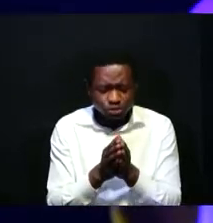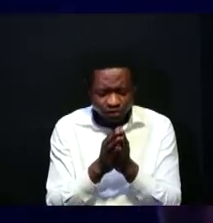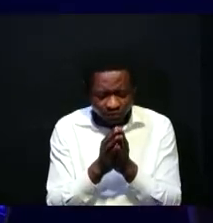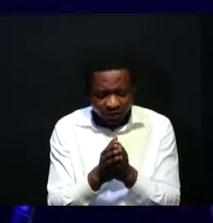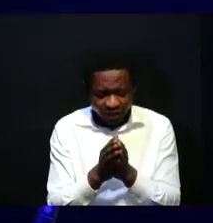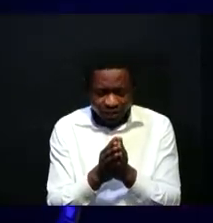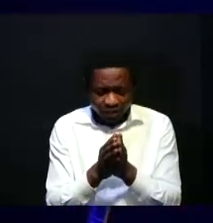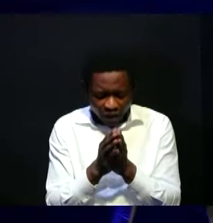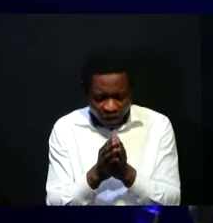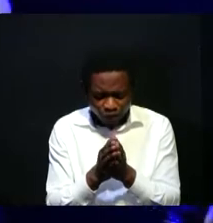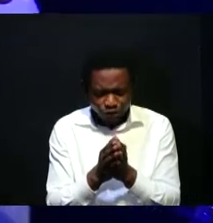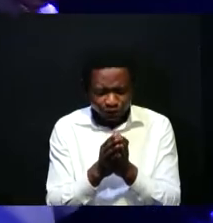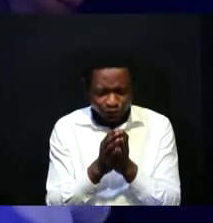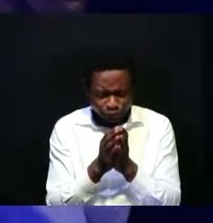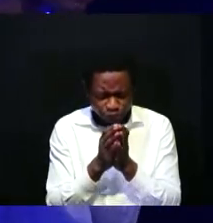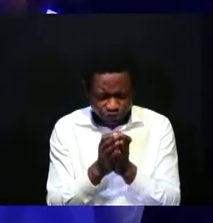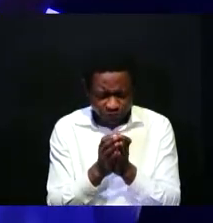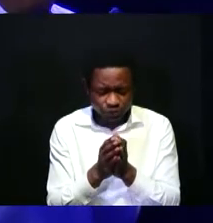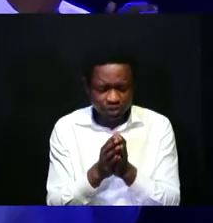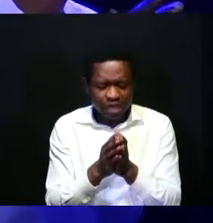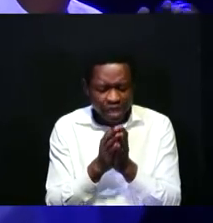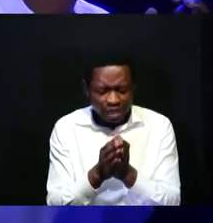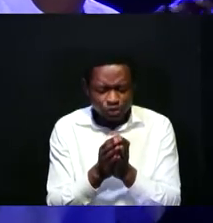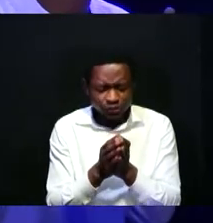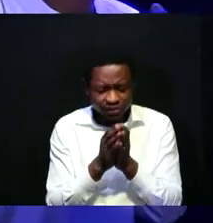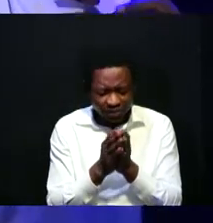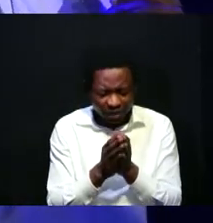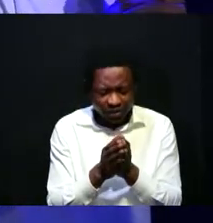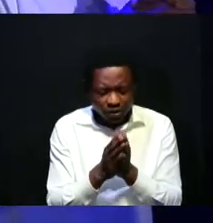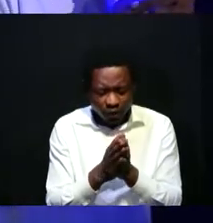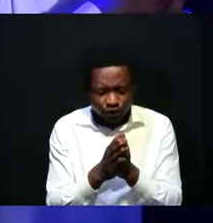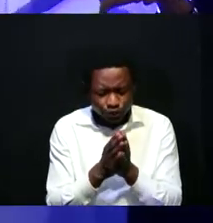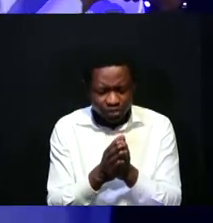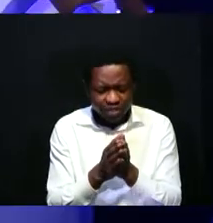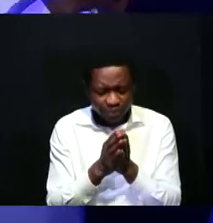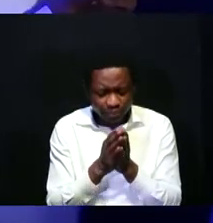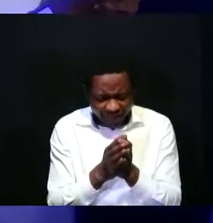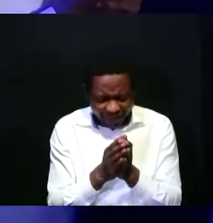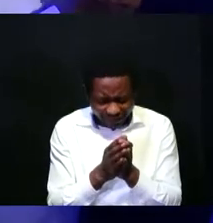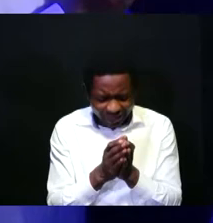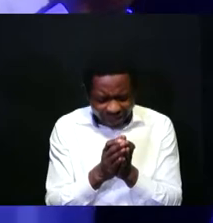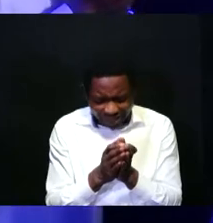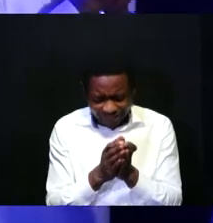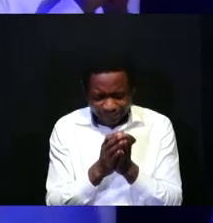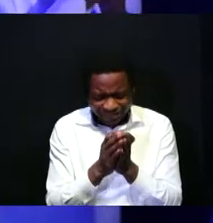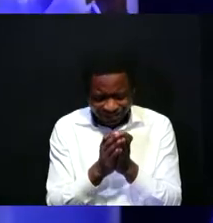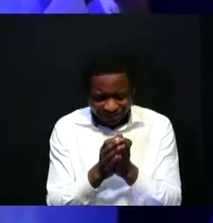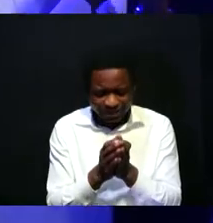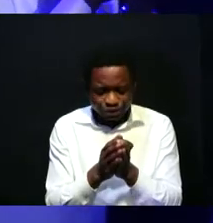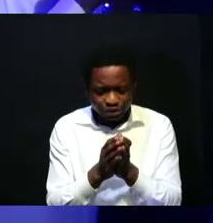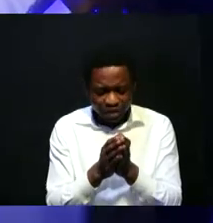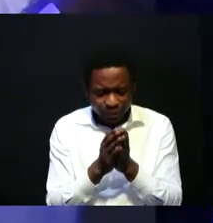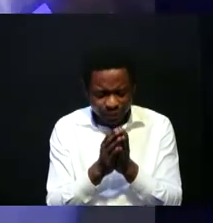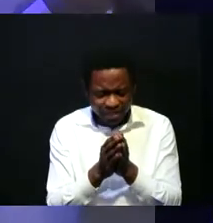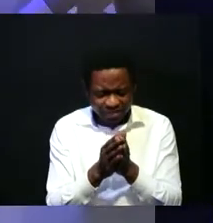a tabayate as we have had you. In the family life, in the family life that is in difficulty, we are praying